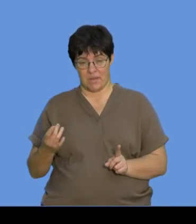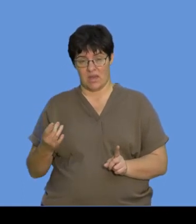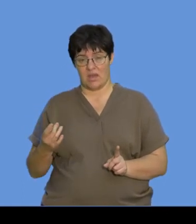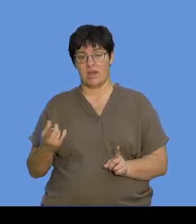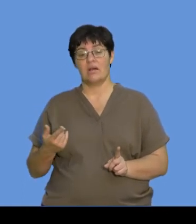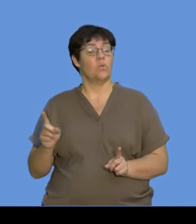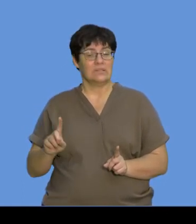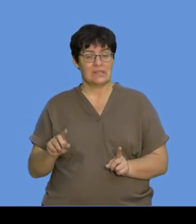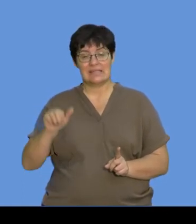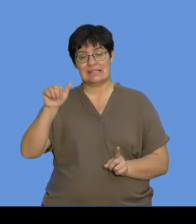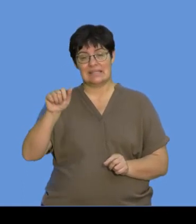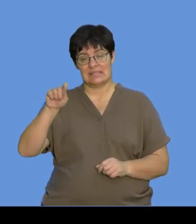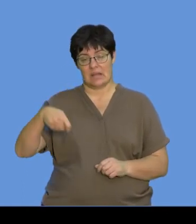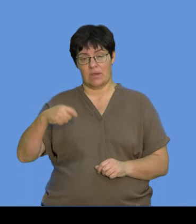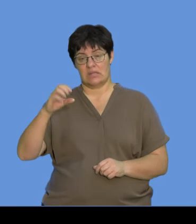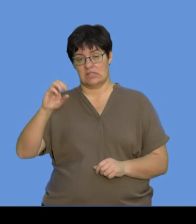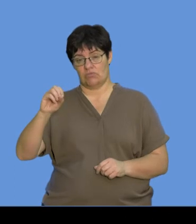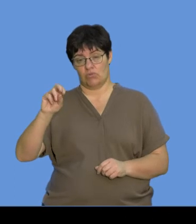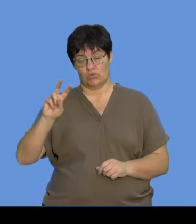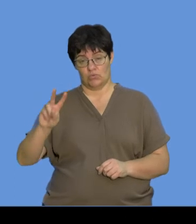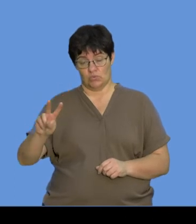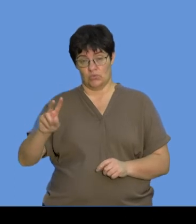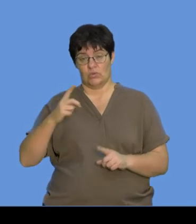Avogadro number of molecules, okay, which is